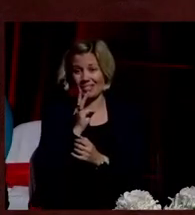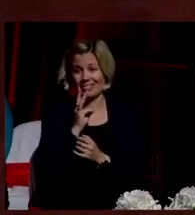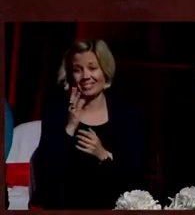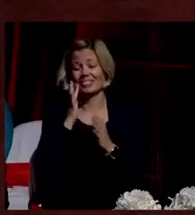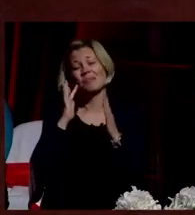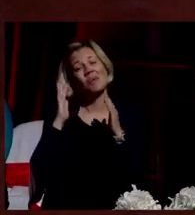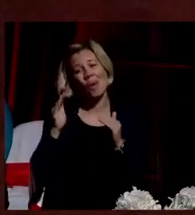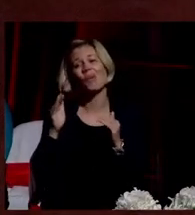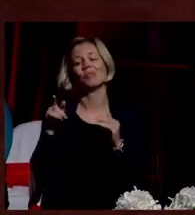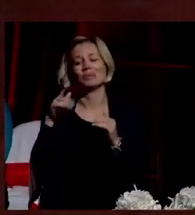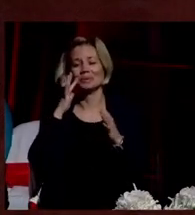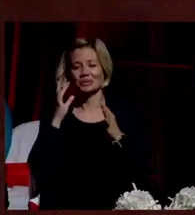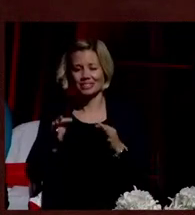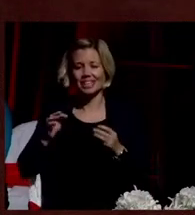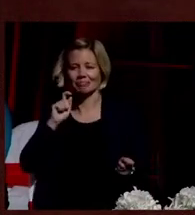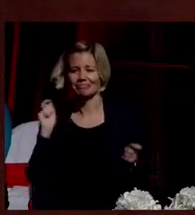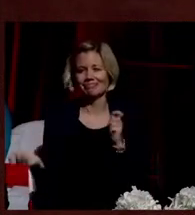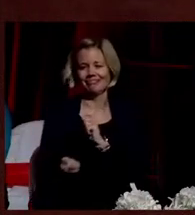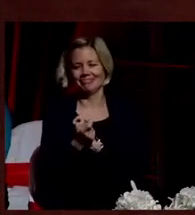Cheers to you.